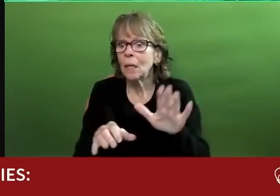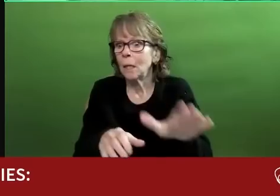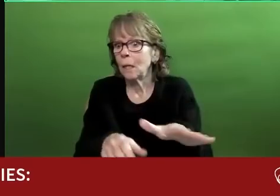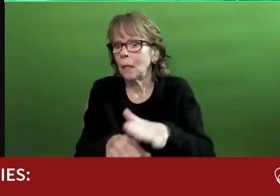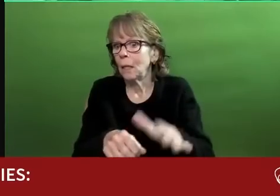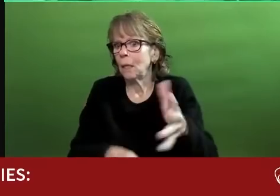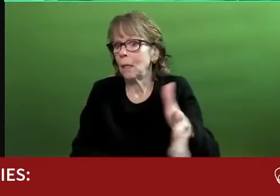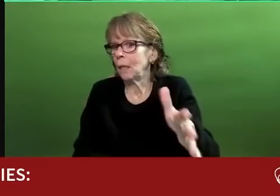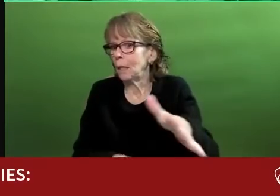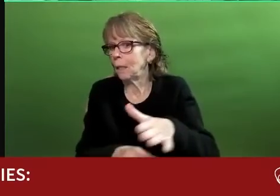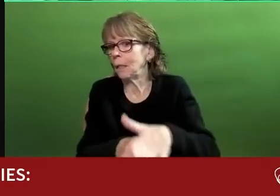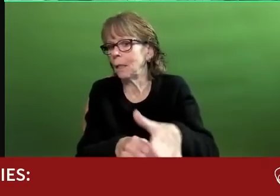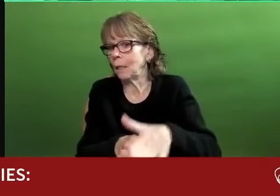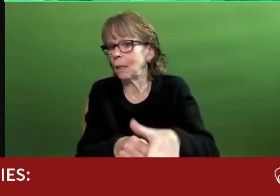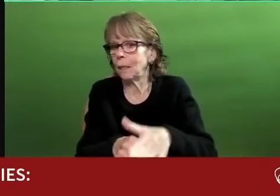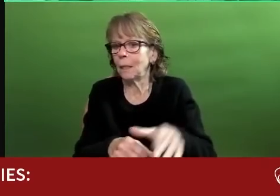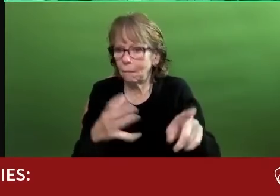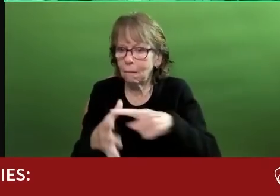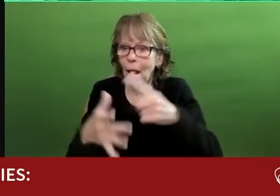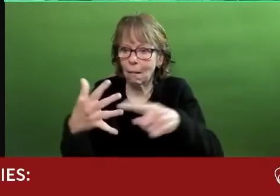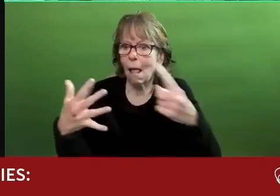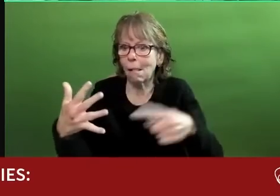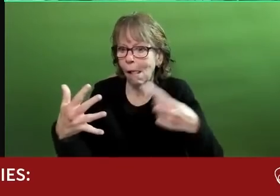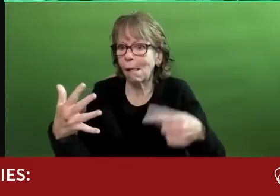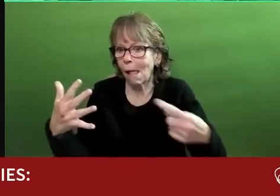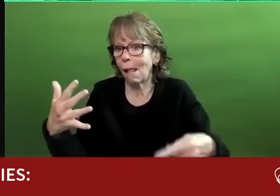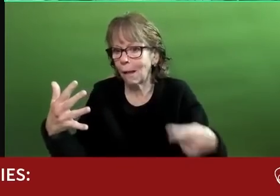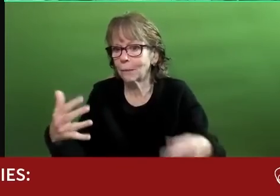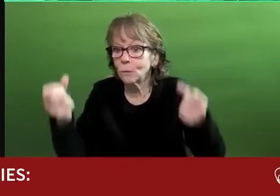is a statement that we heard in the first